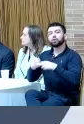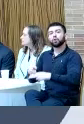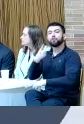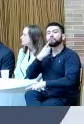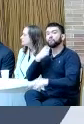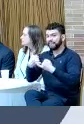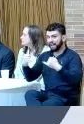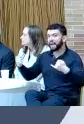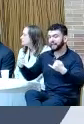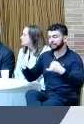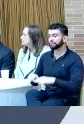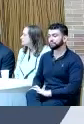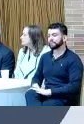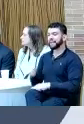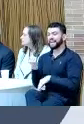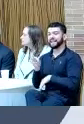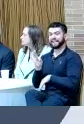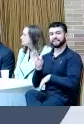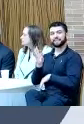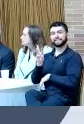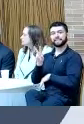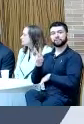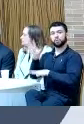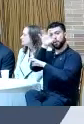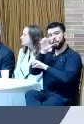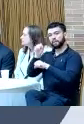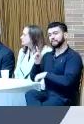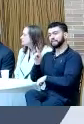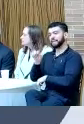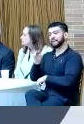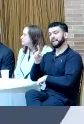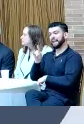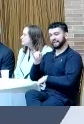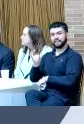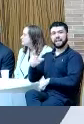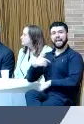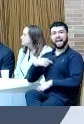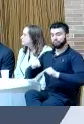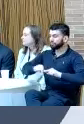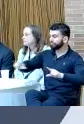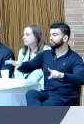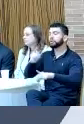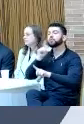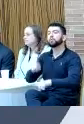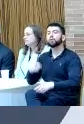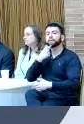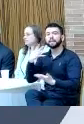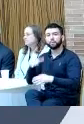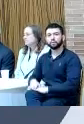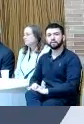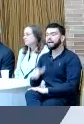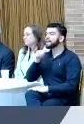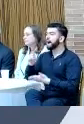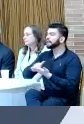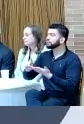blocking in 1962 President Kennedy issued an executive order guaranteeing non-discrimination in